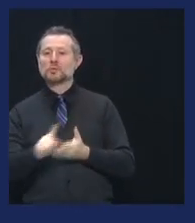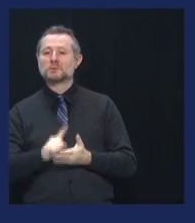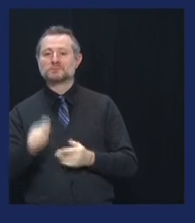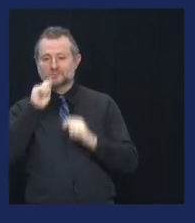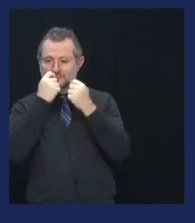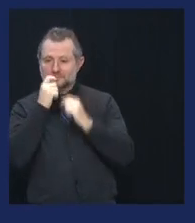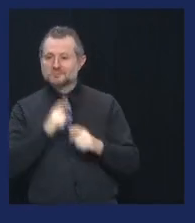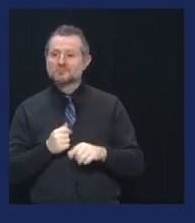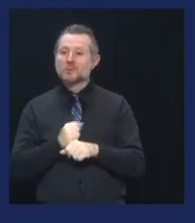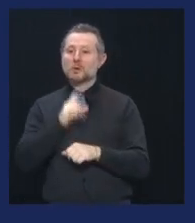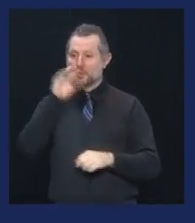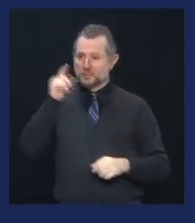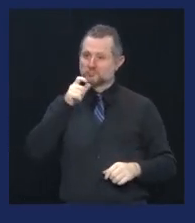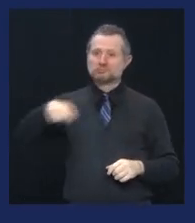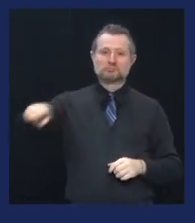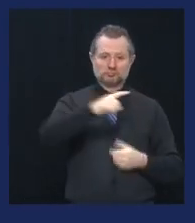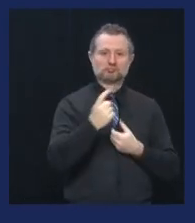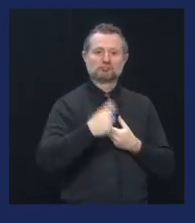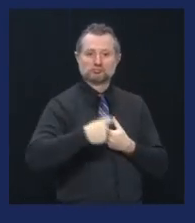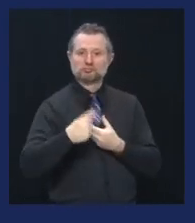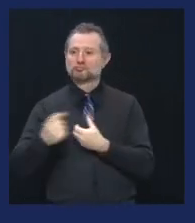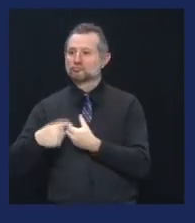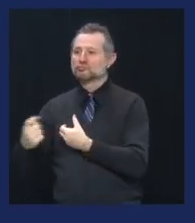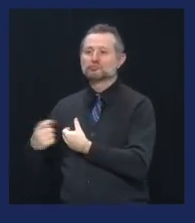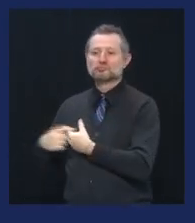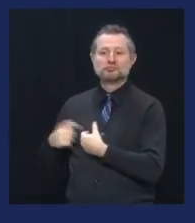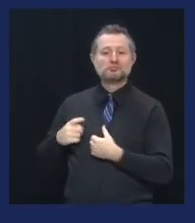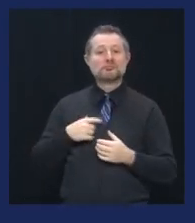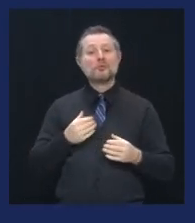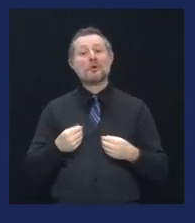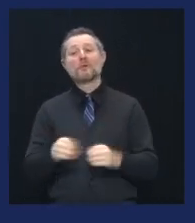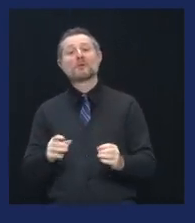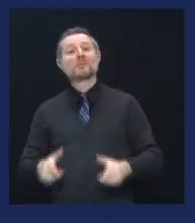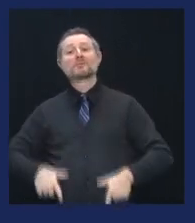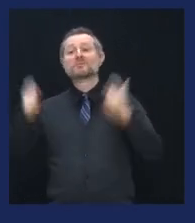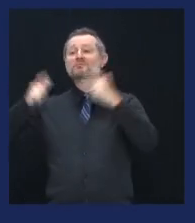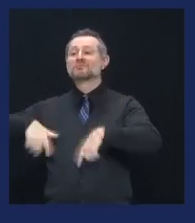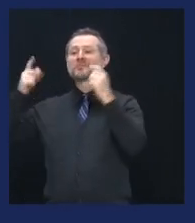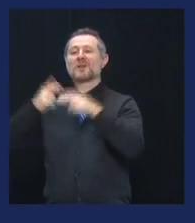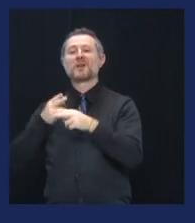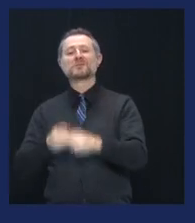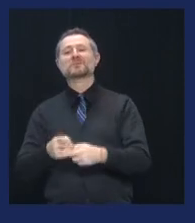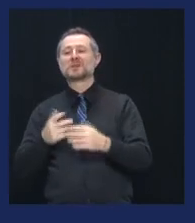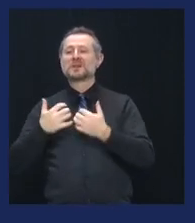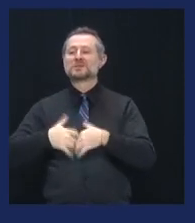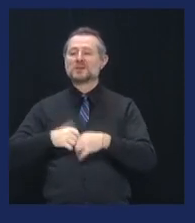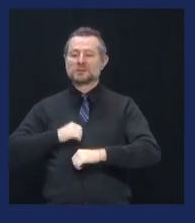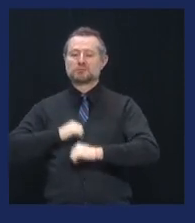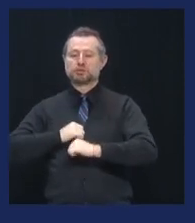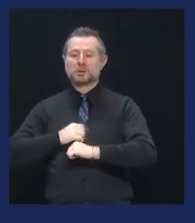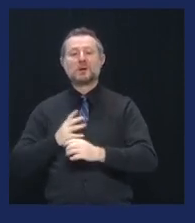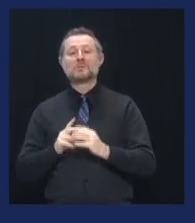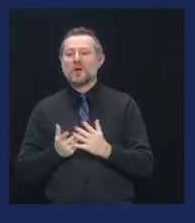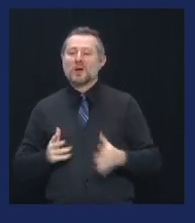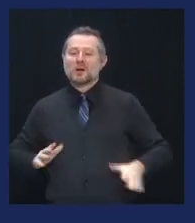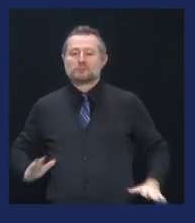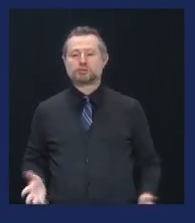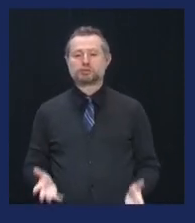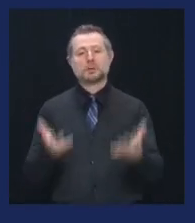speak. Office buildings are the engines of our economy. Bringing workers back safely will